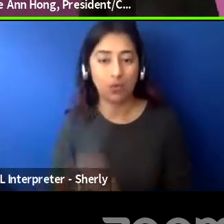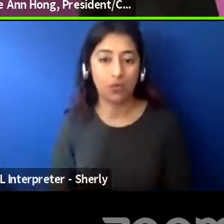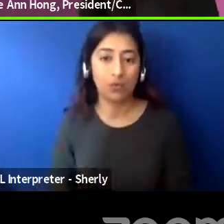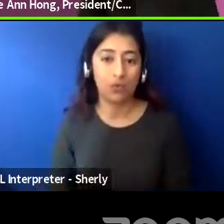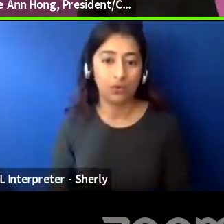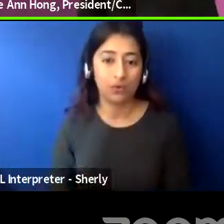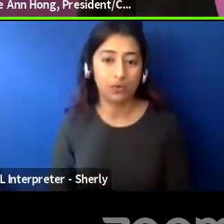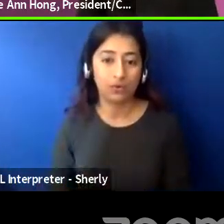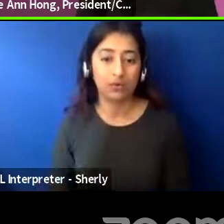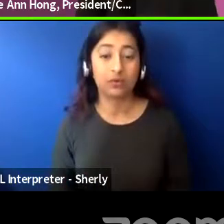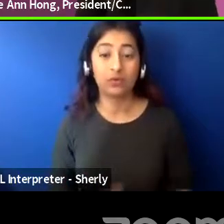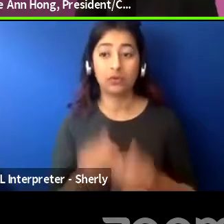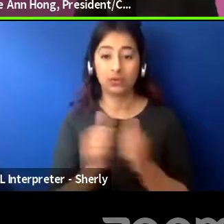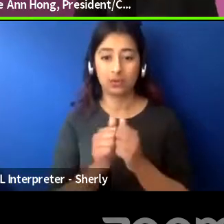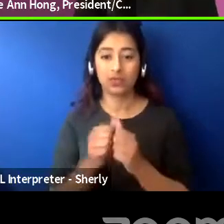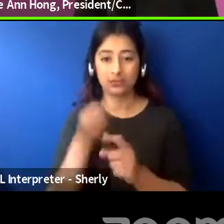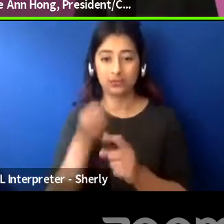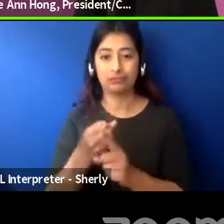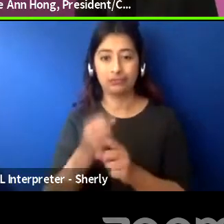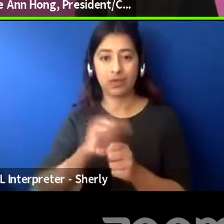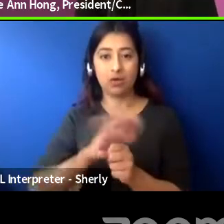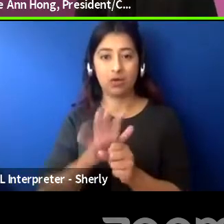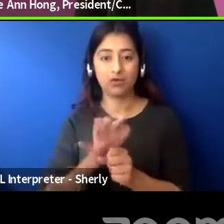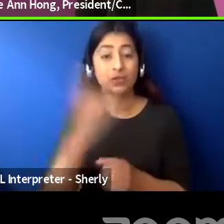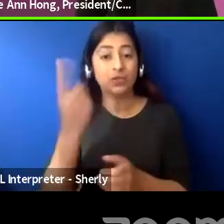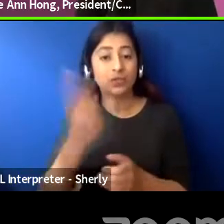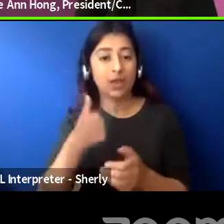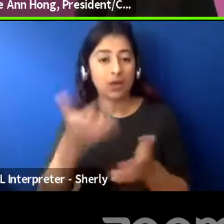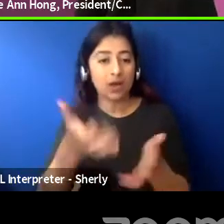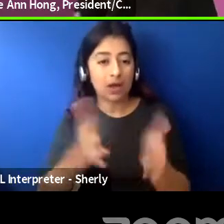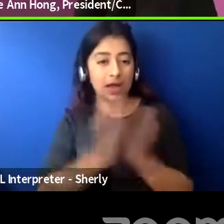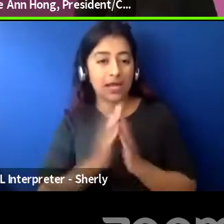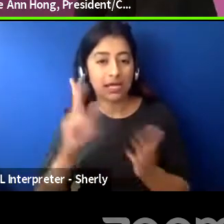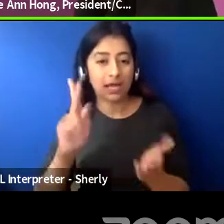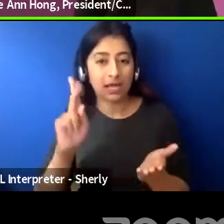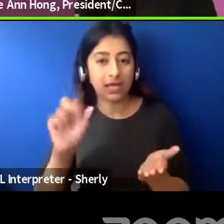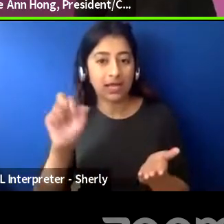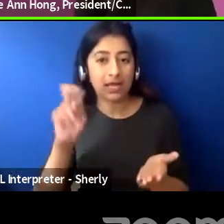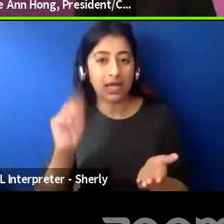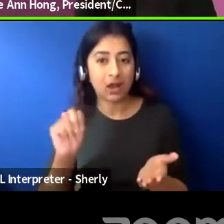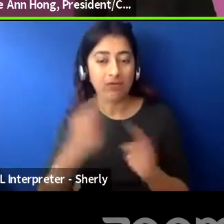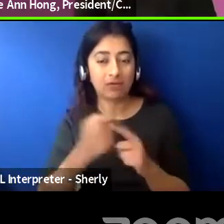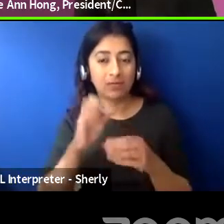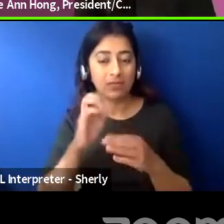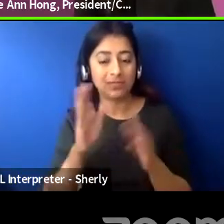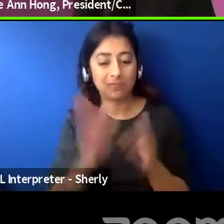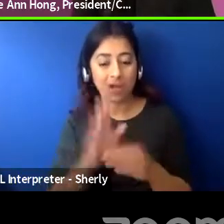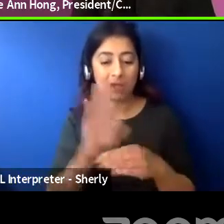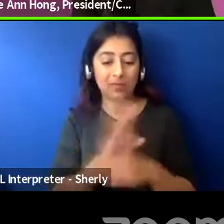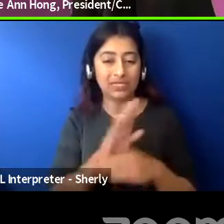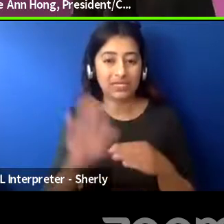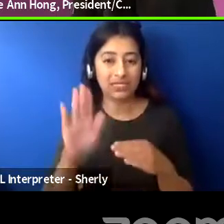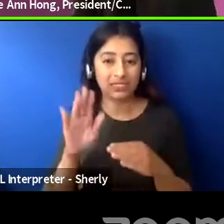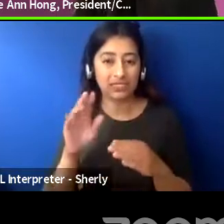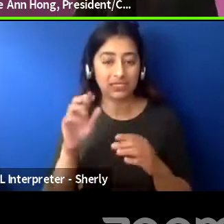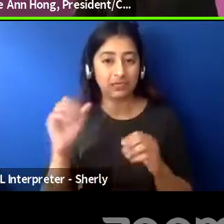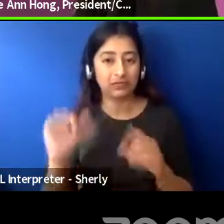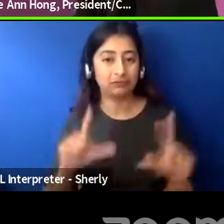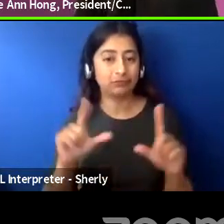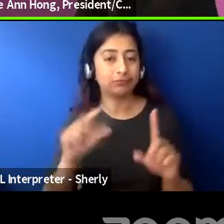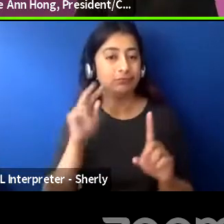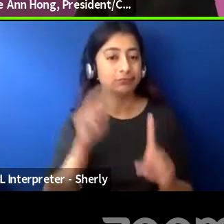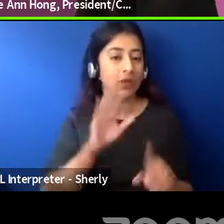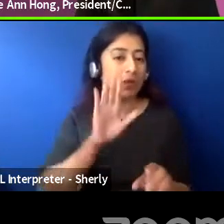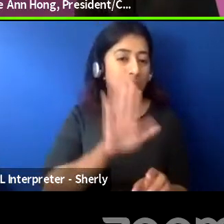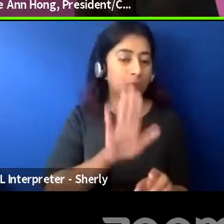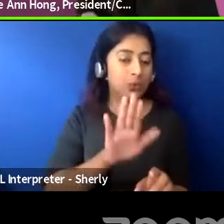the impact of COVID. So one of the things I wanted to ask Karen was from a lens of small business to entrepreneurship. What are you seeing as